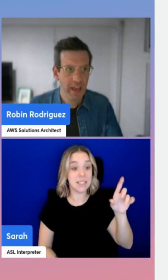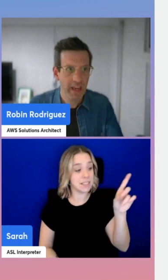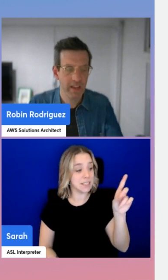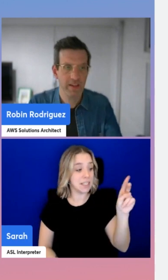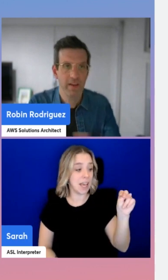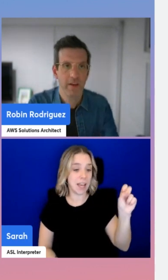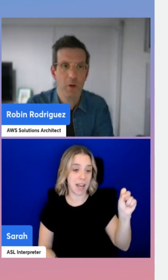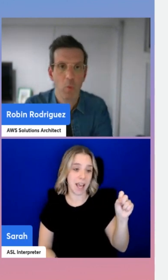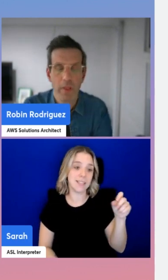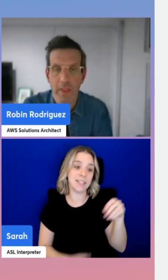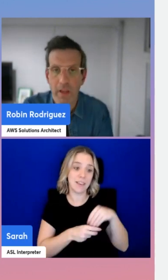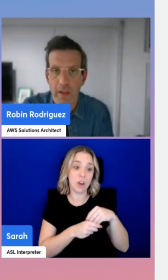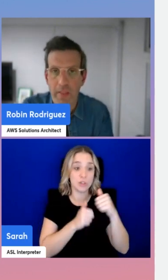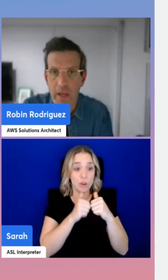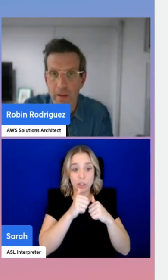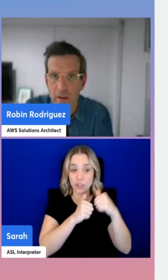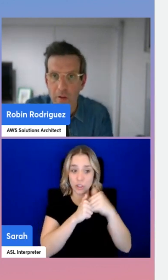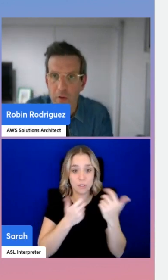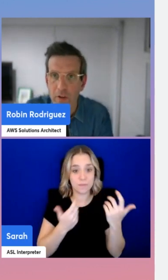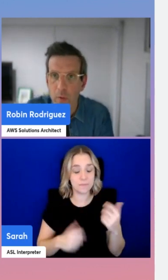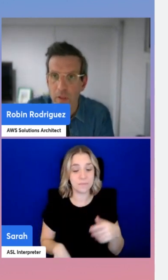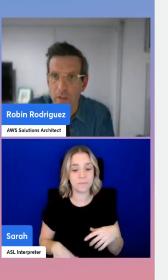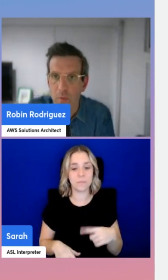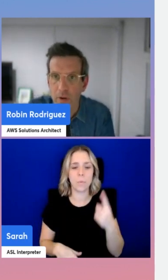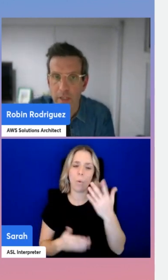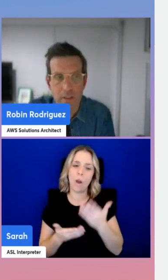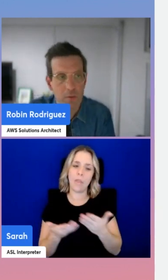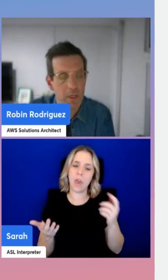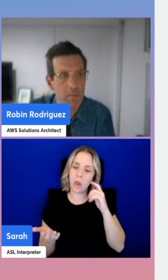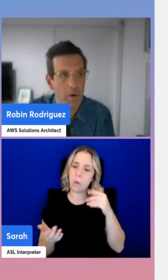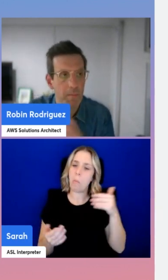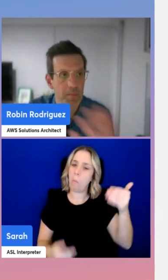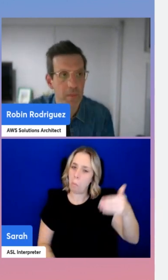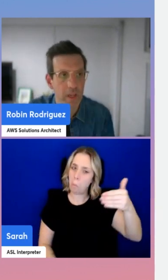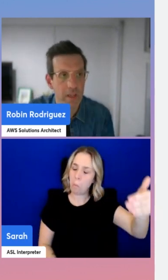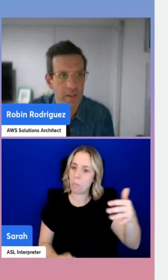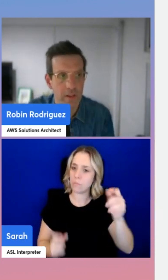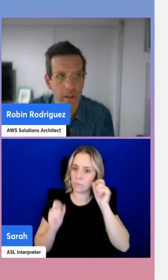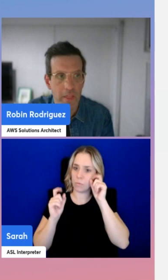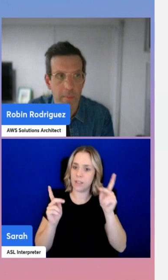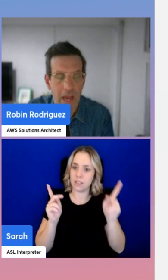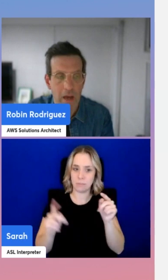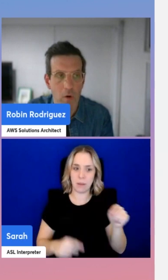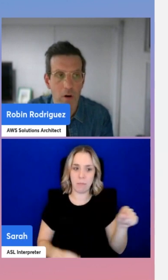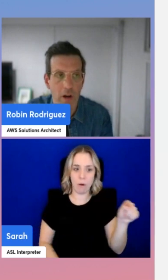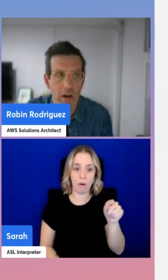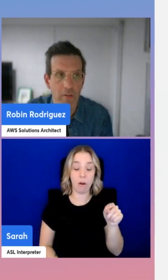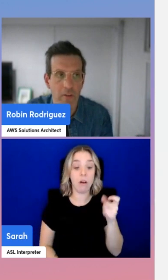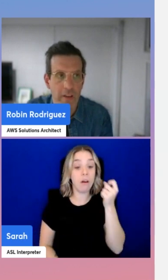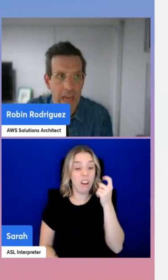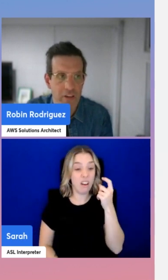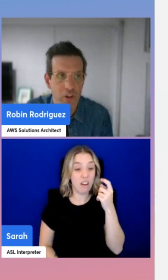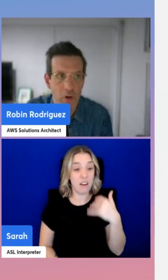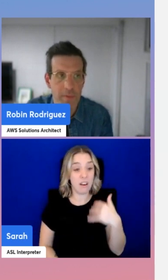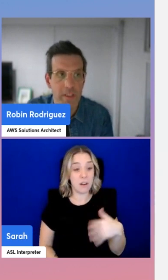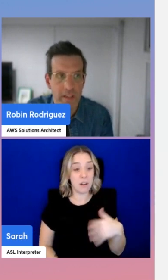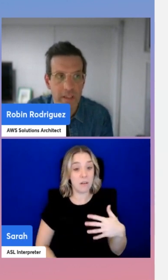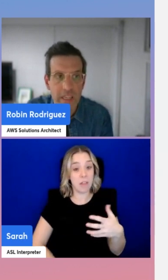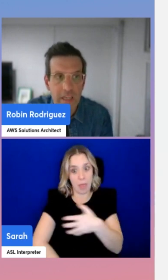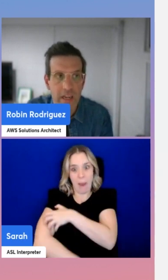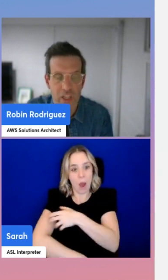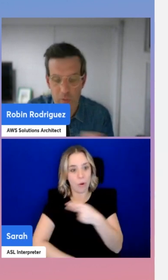infrastructure. And one thing that frequently surprises people is the power of